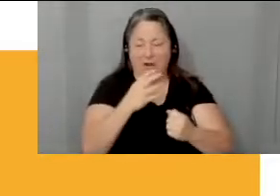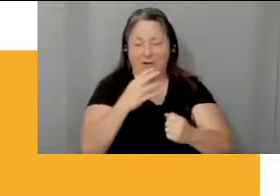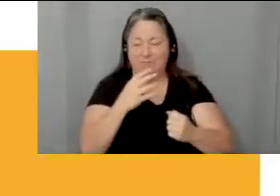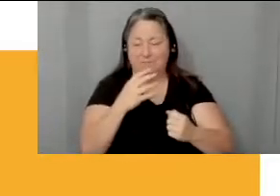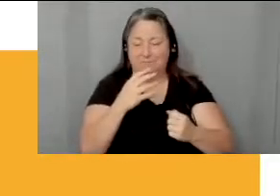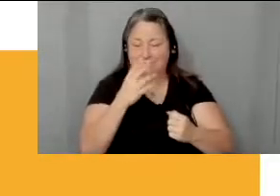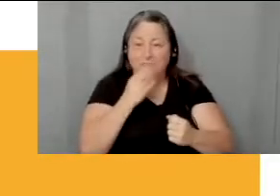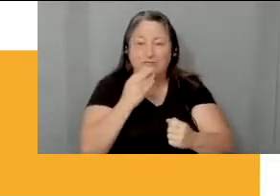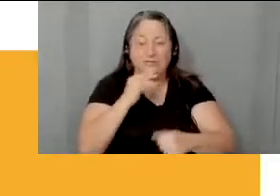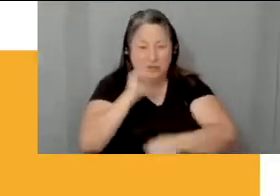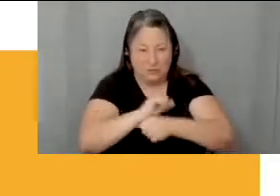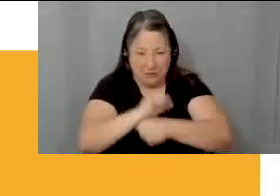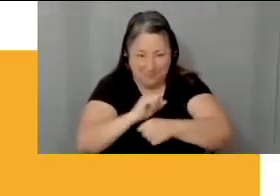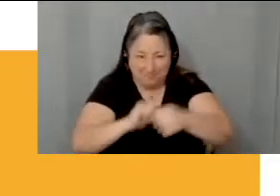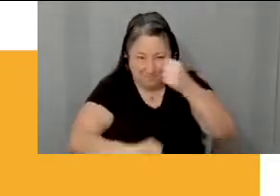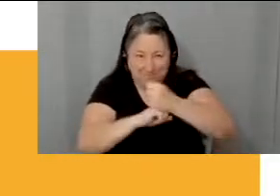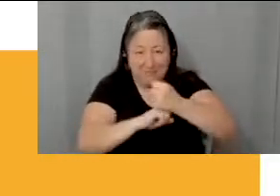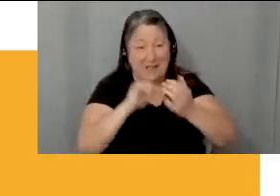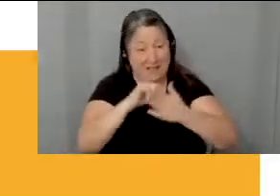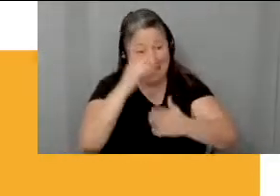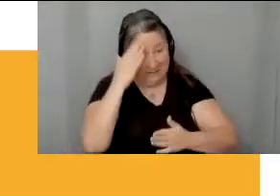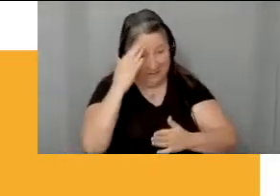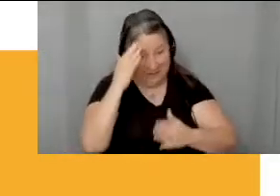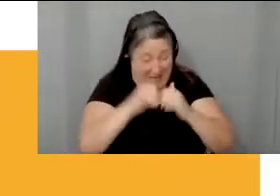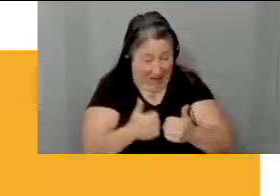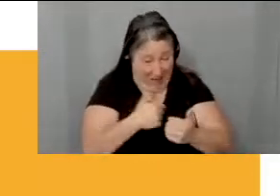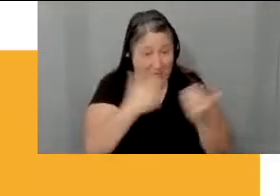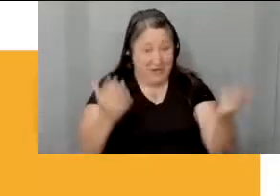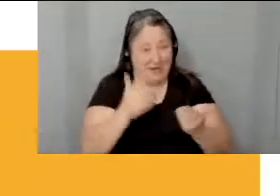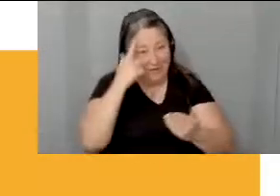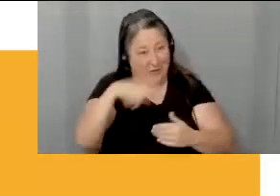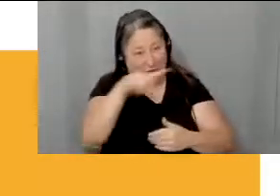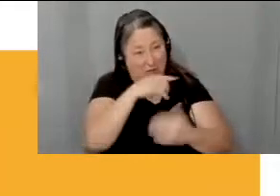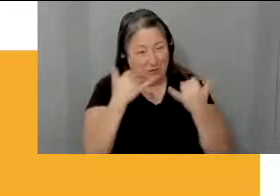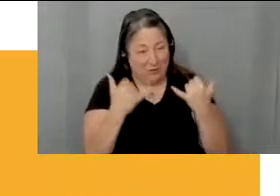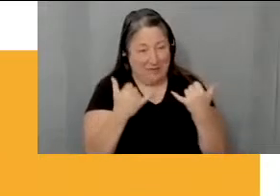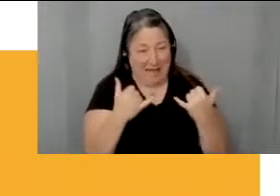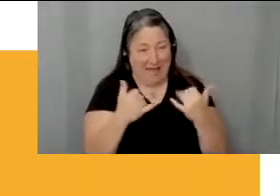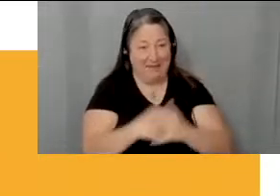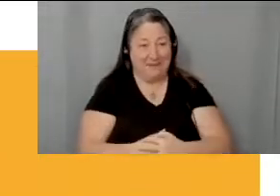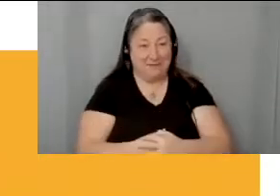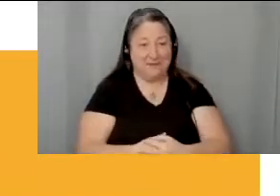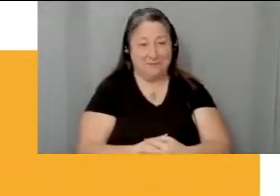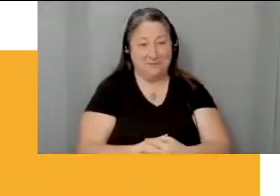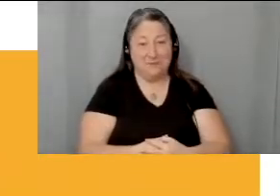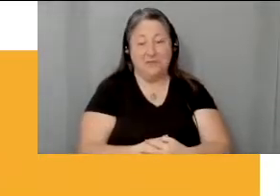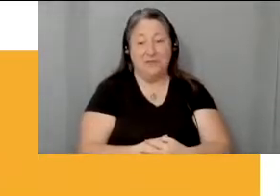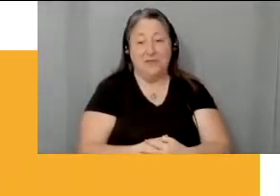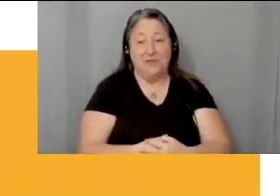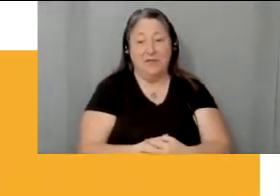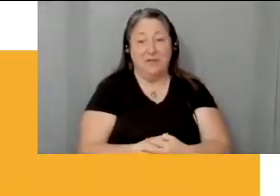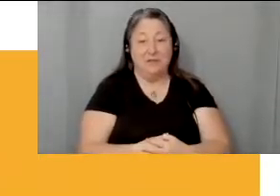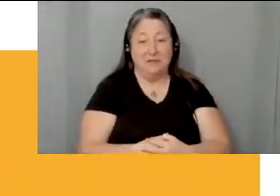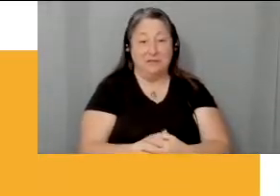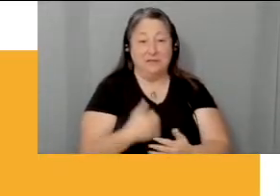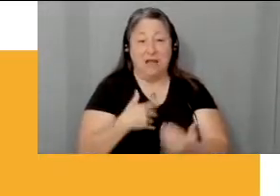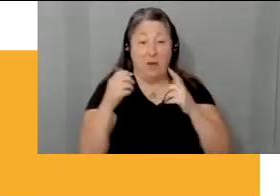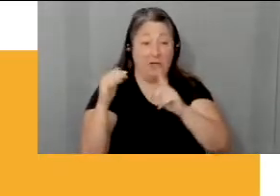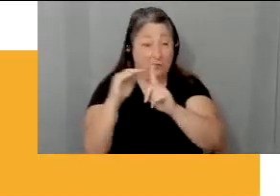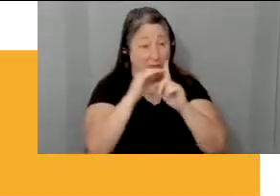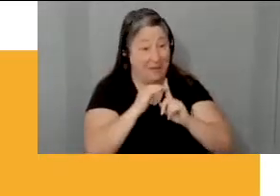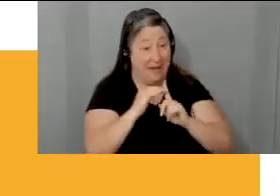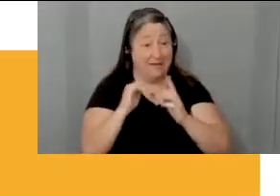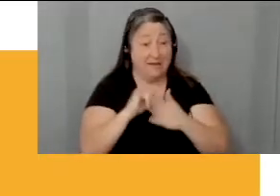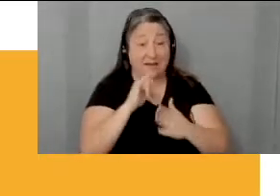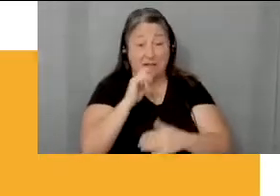up all being here for you today. Next slide, please. I want to remind you that there are